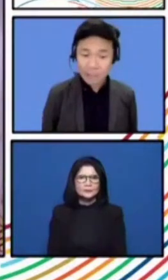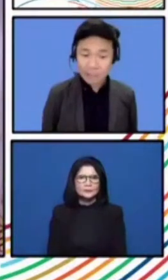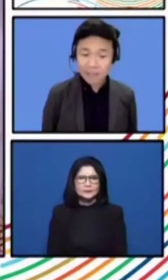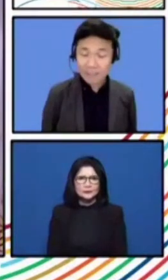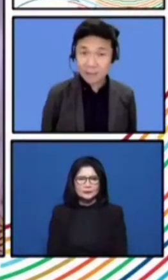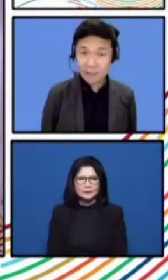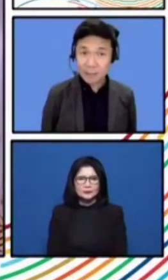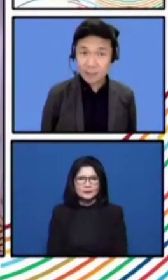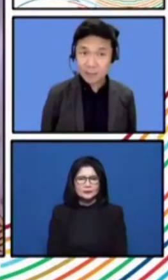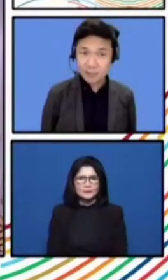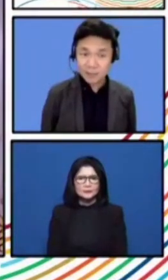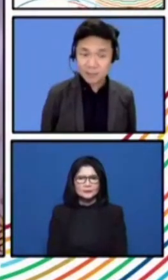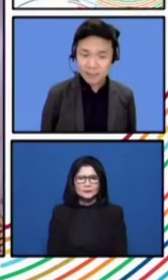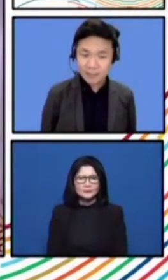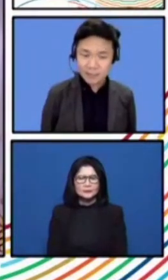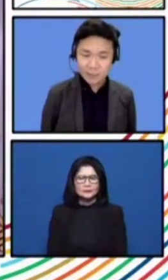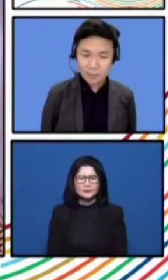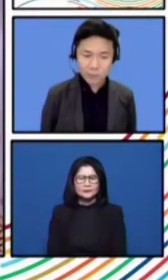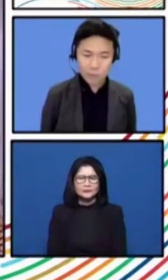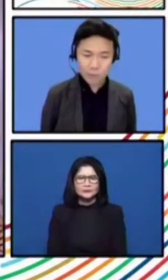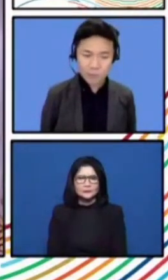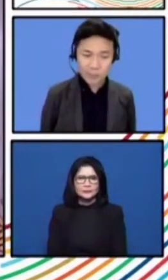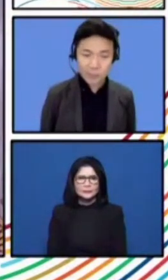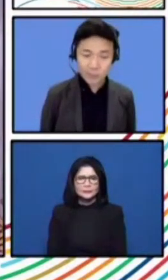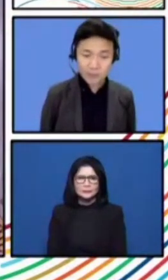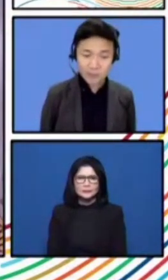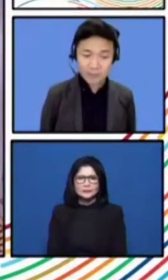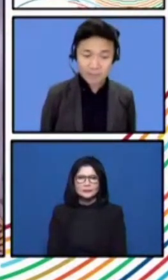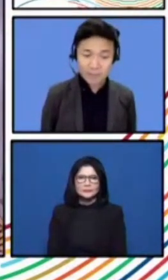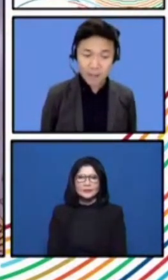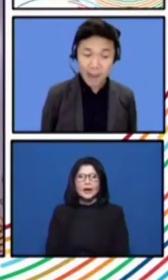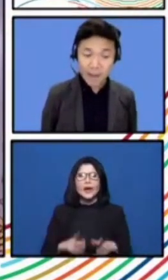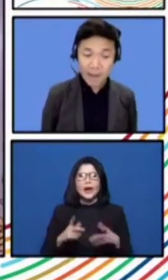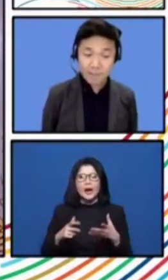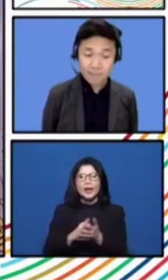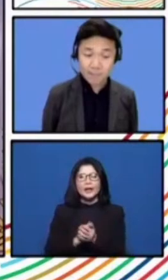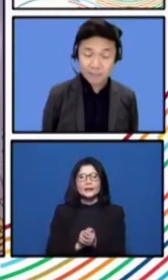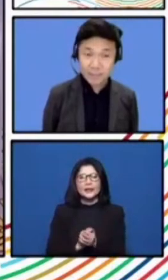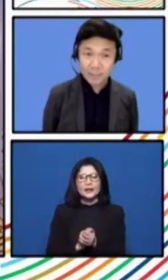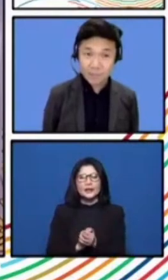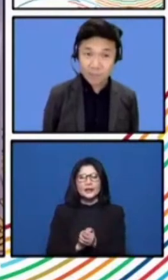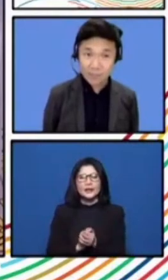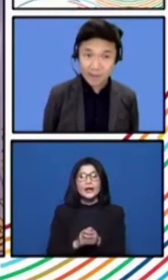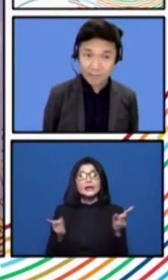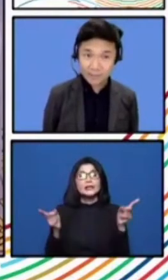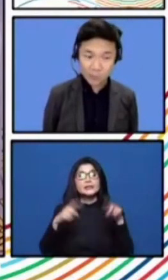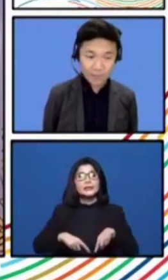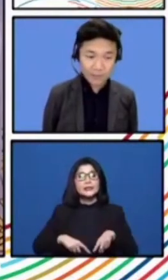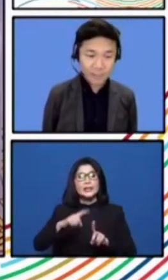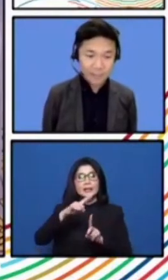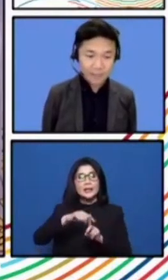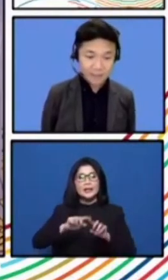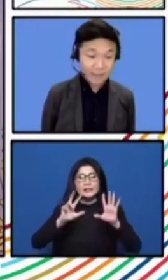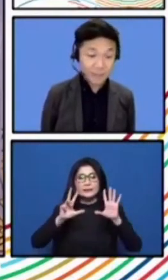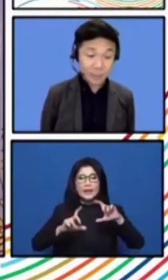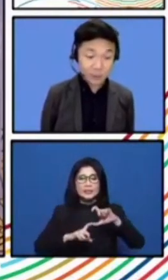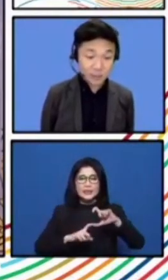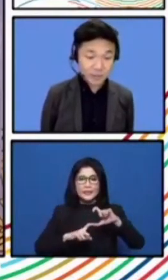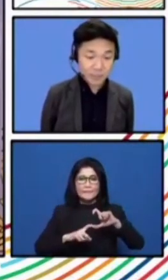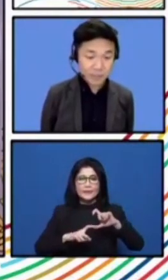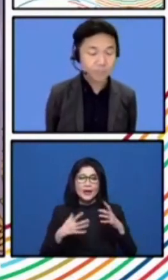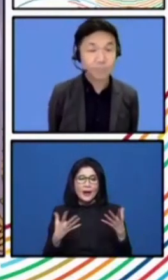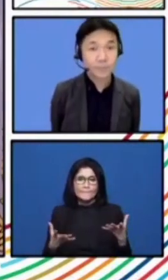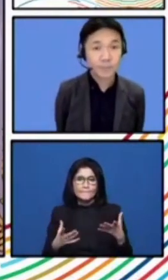September 6th incident incident which talks about the issuance of sim A and C for the deaf that was successfully